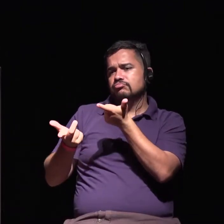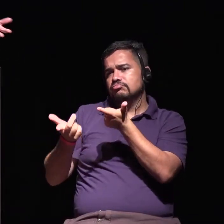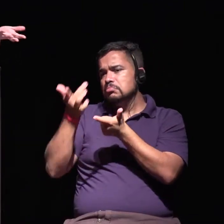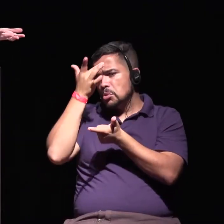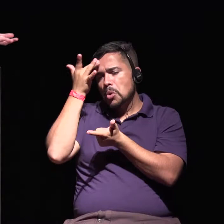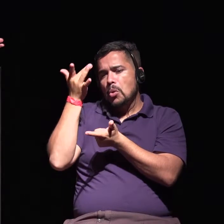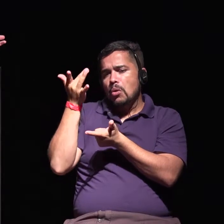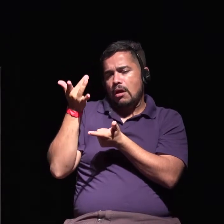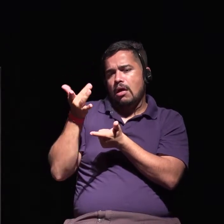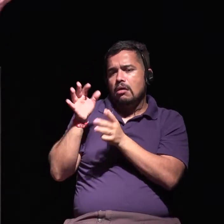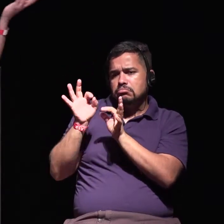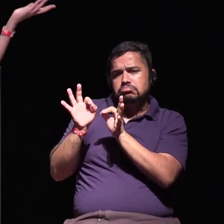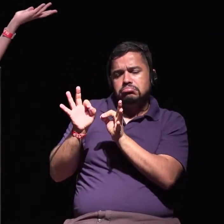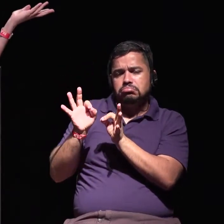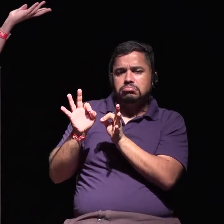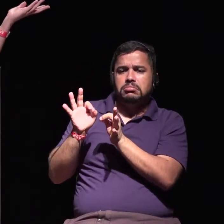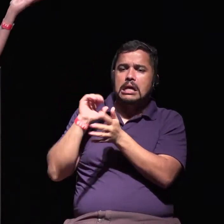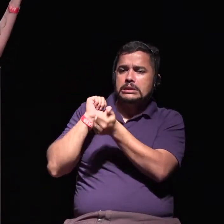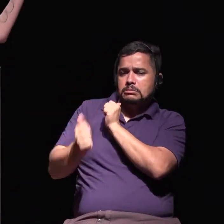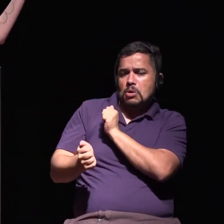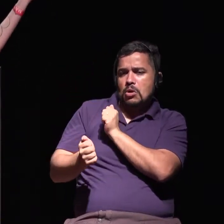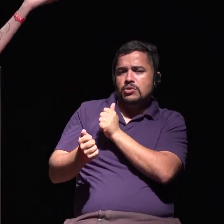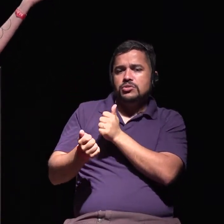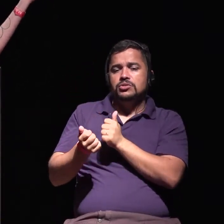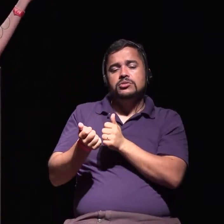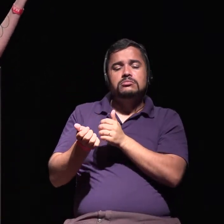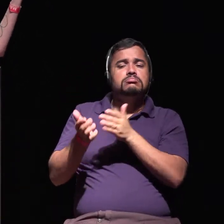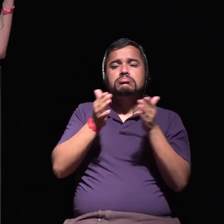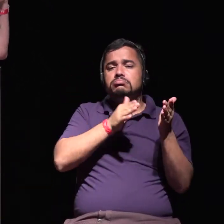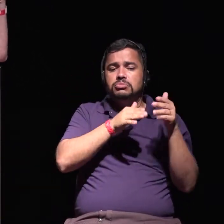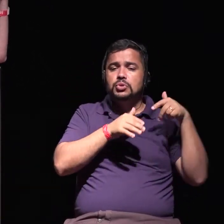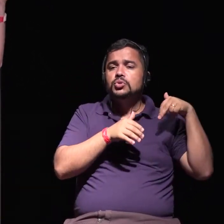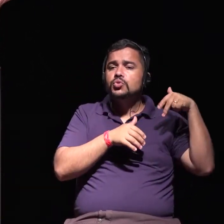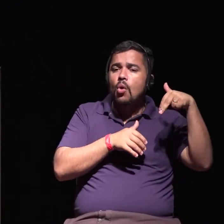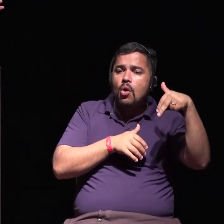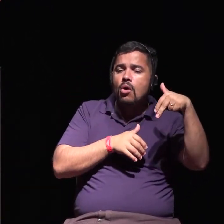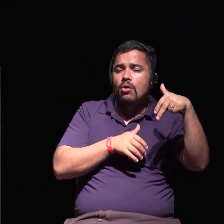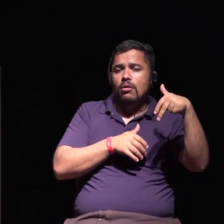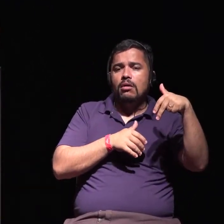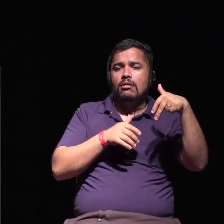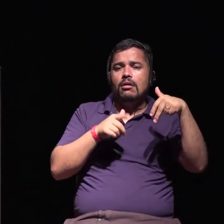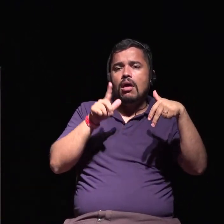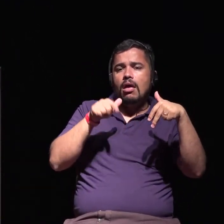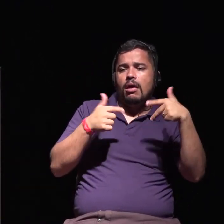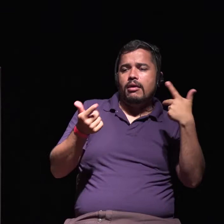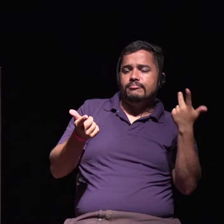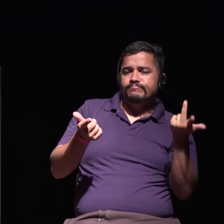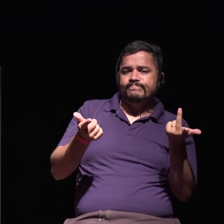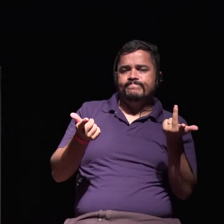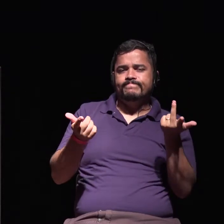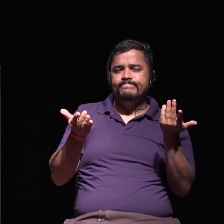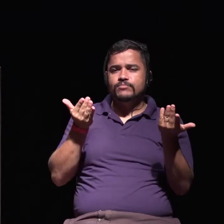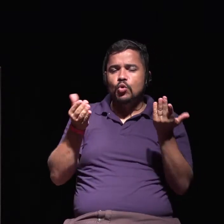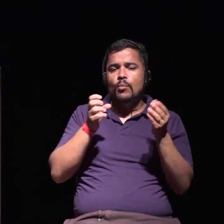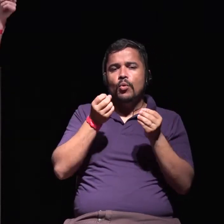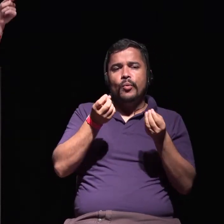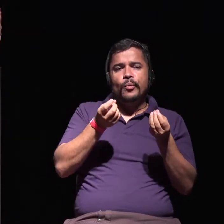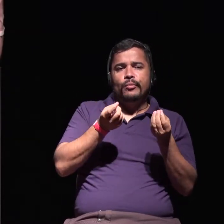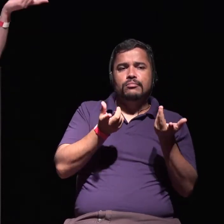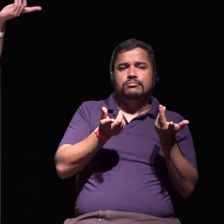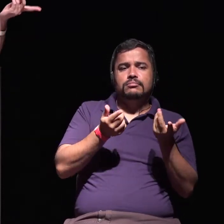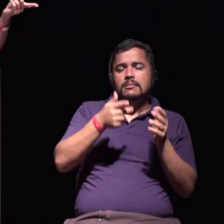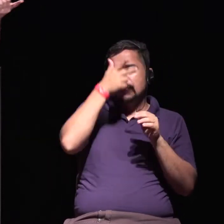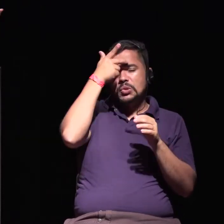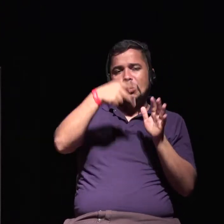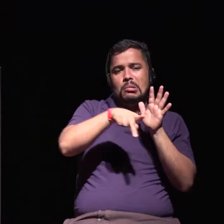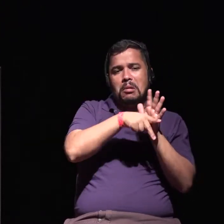a range of races. And this is a moment where an actual student of Bill Bowerman is being